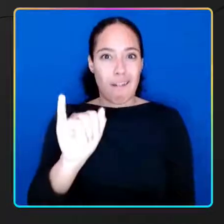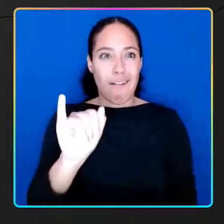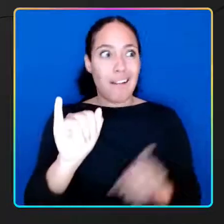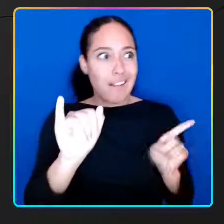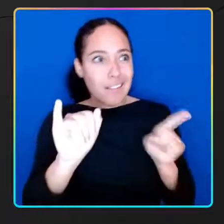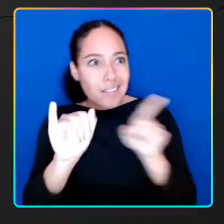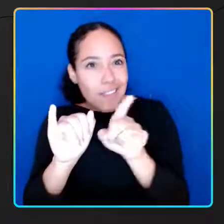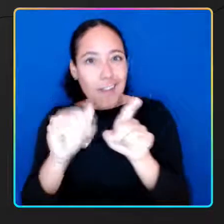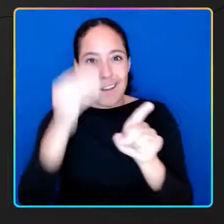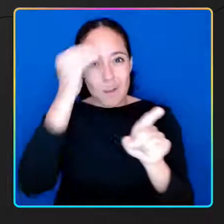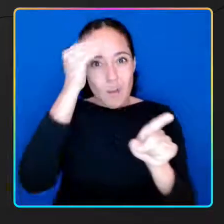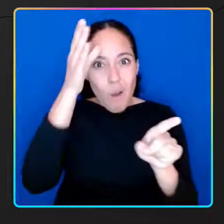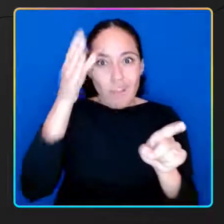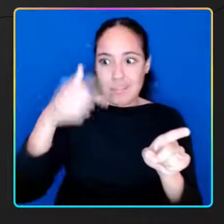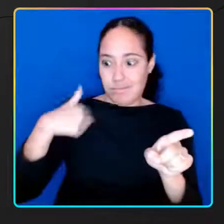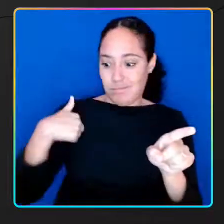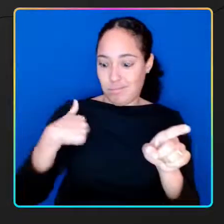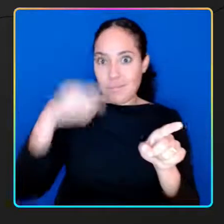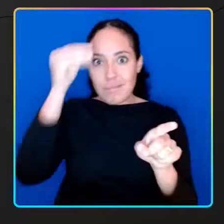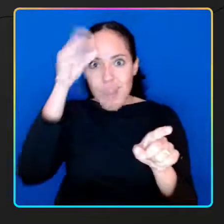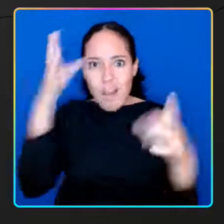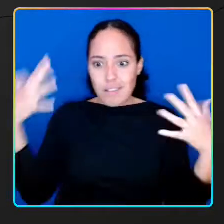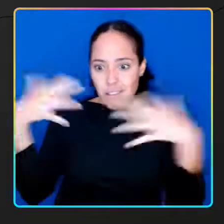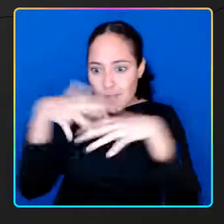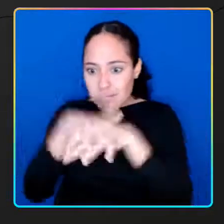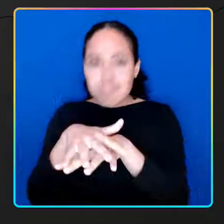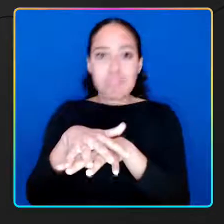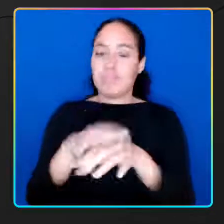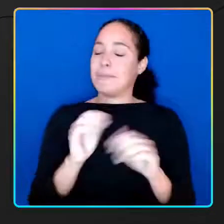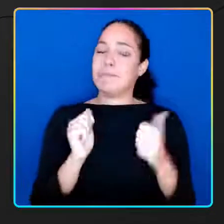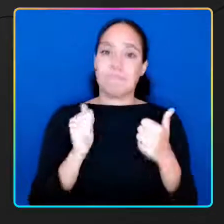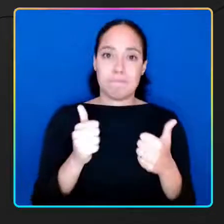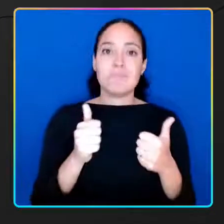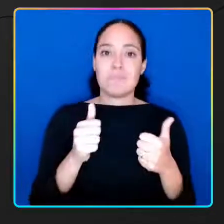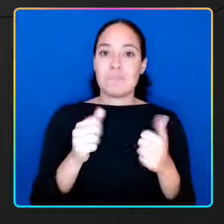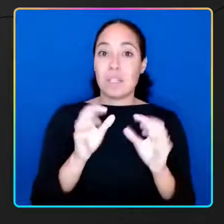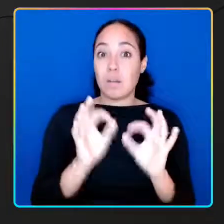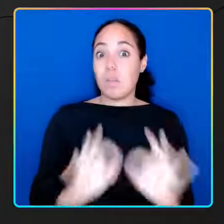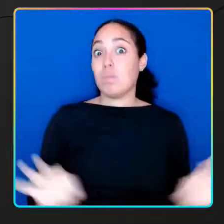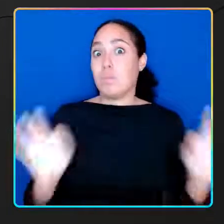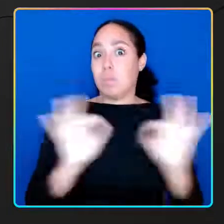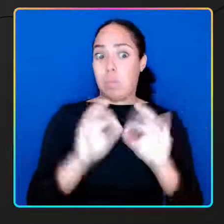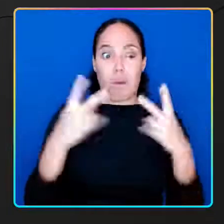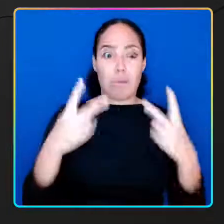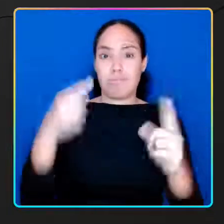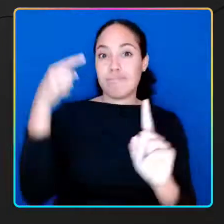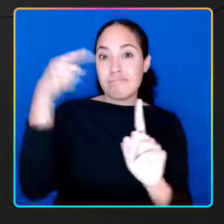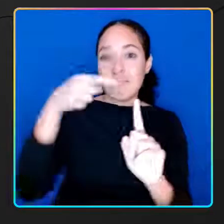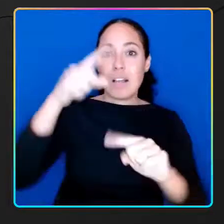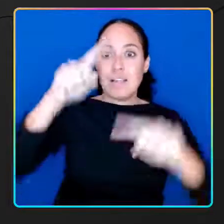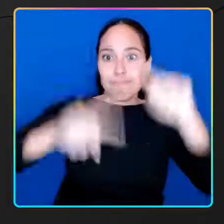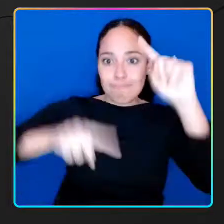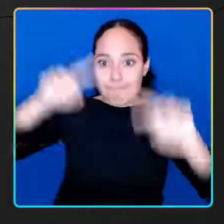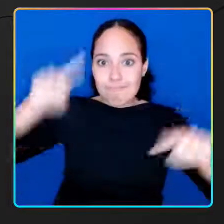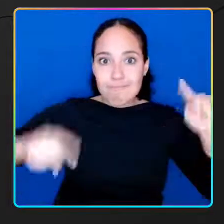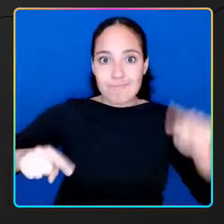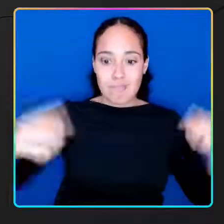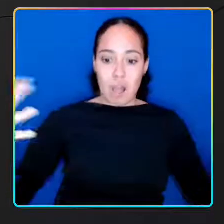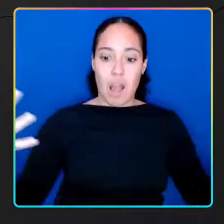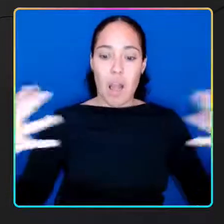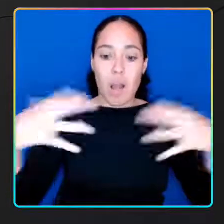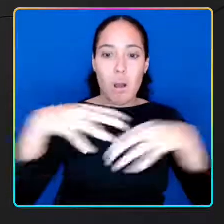background. And so I think it's really important to have a diversity of backgrounds in this field.